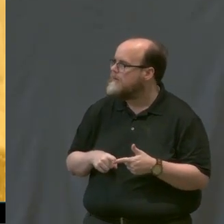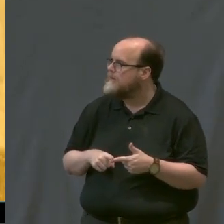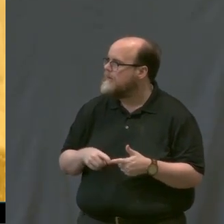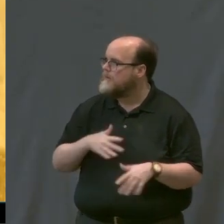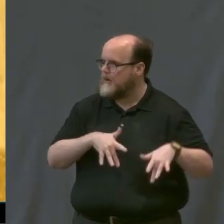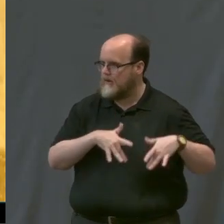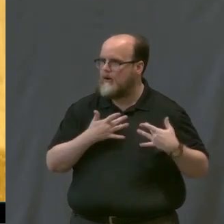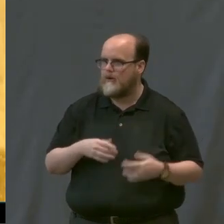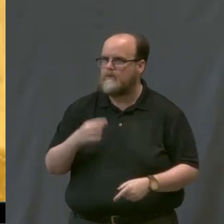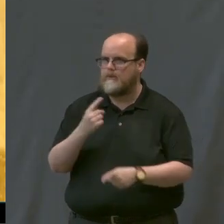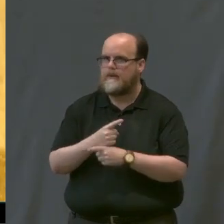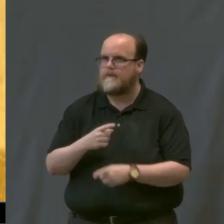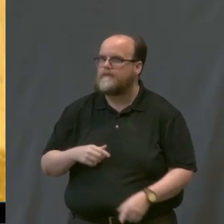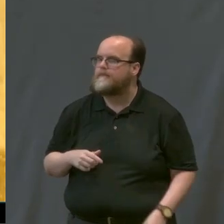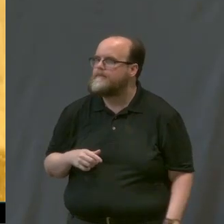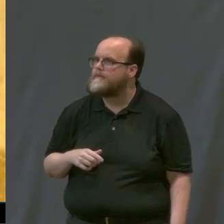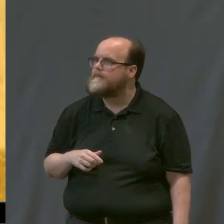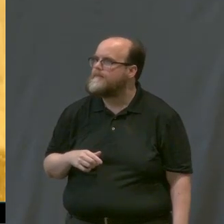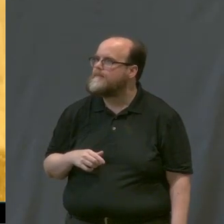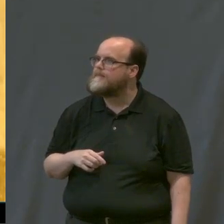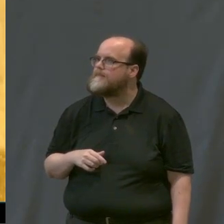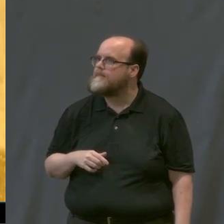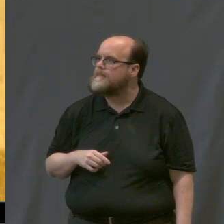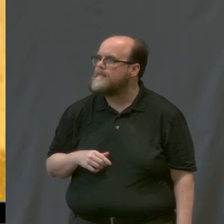my heart is still right.